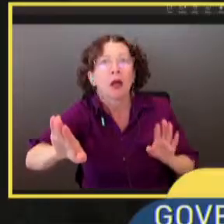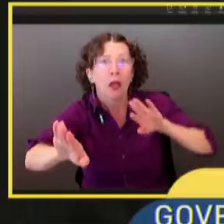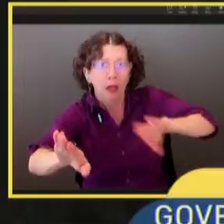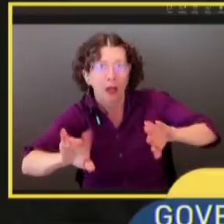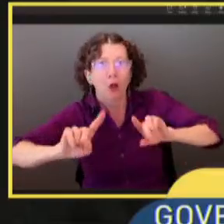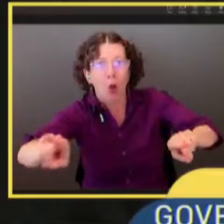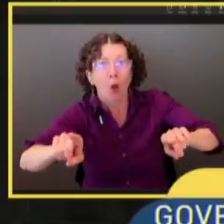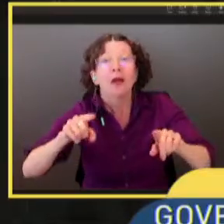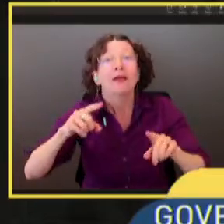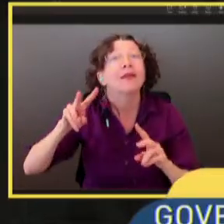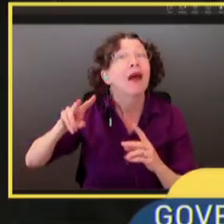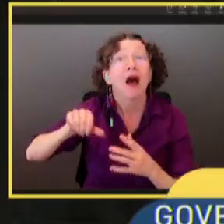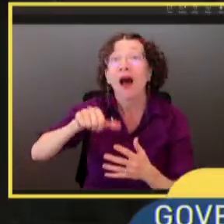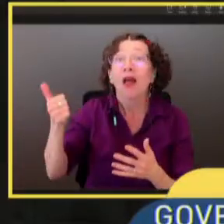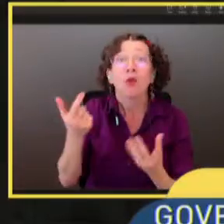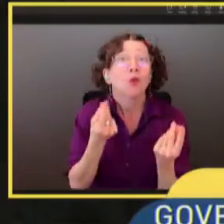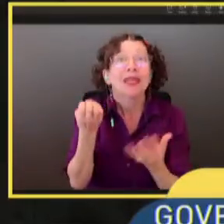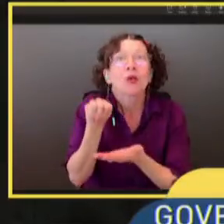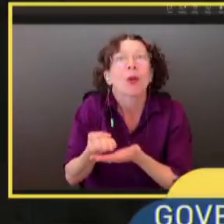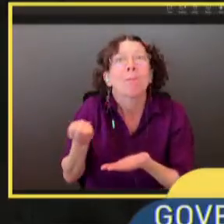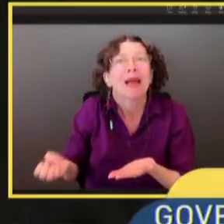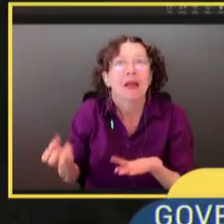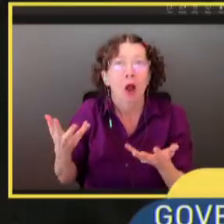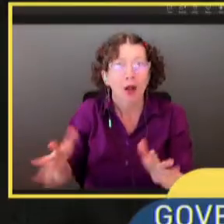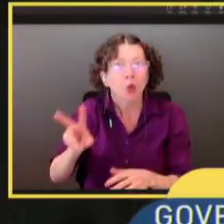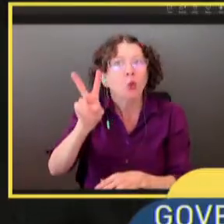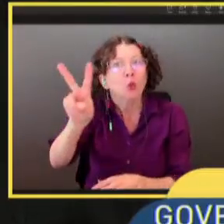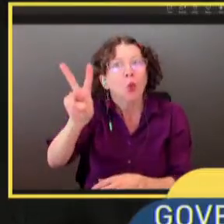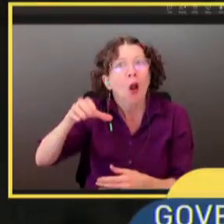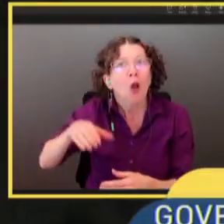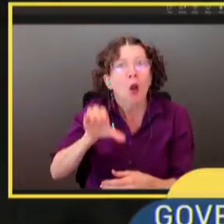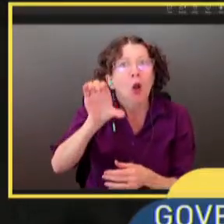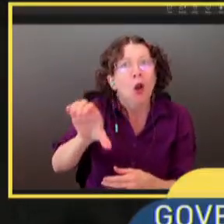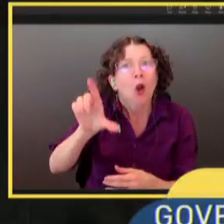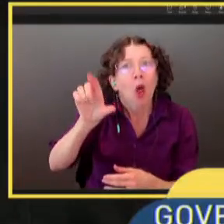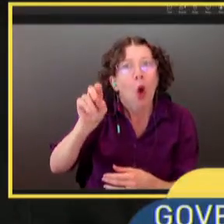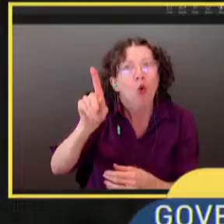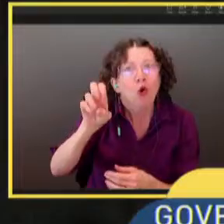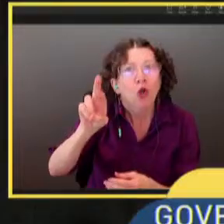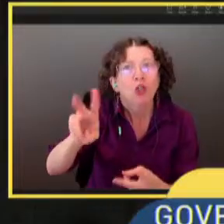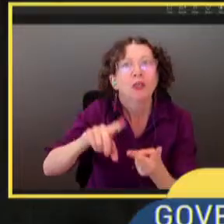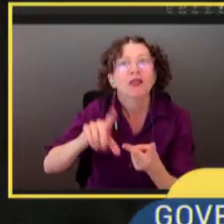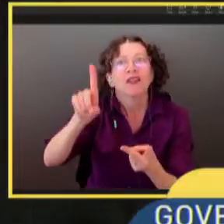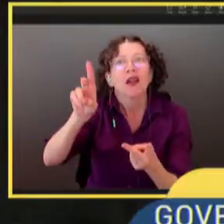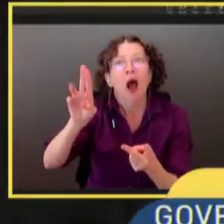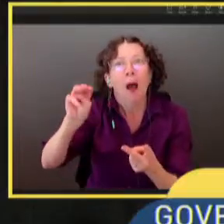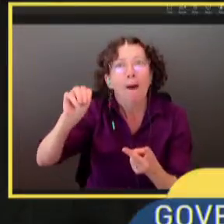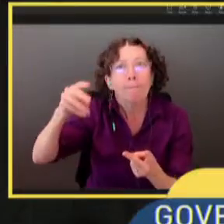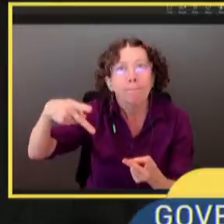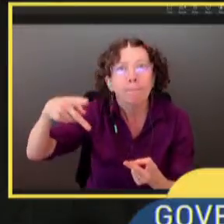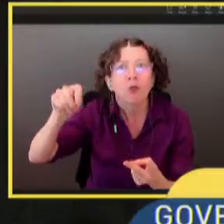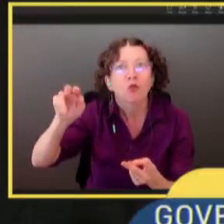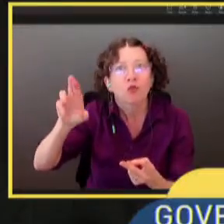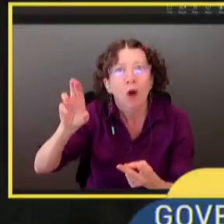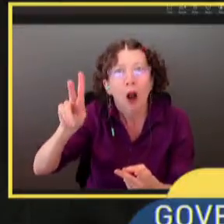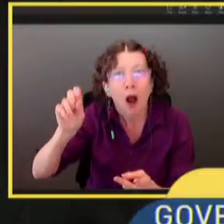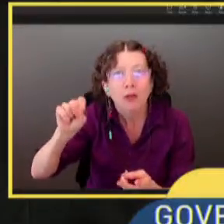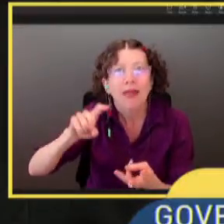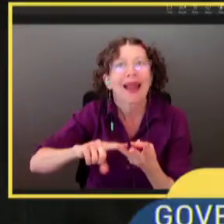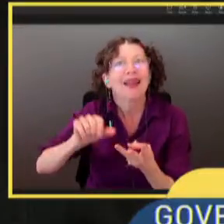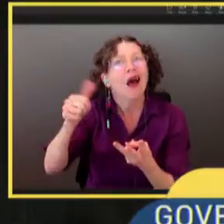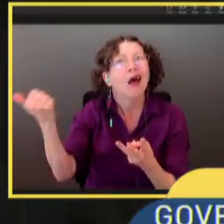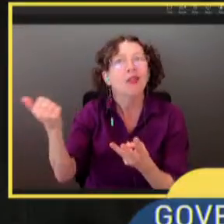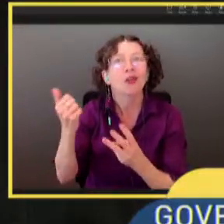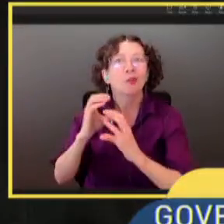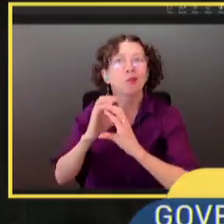happens where there are 2 breaches at the same time, we want to have the resources to address those situations as quickly as we possibly can. We're